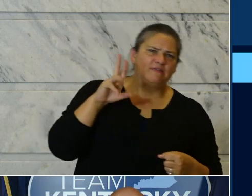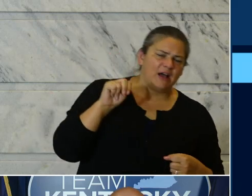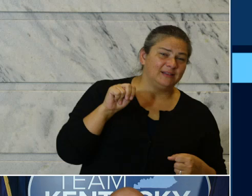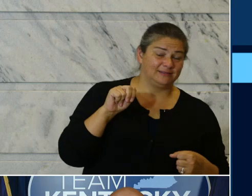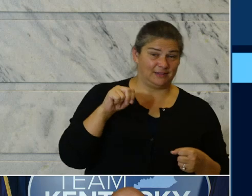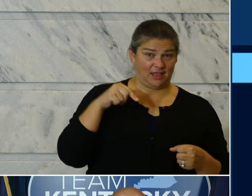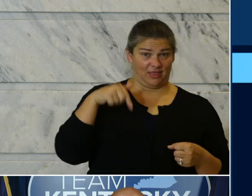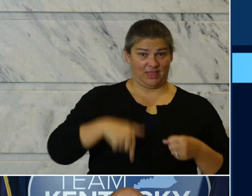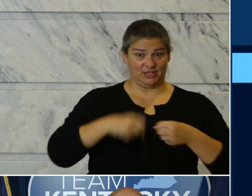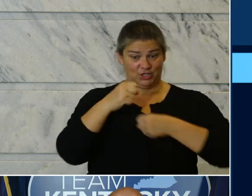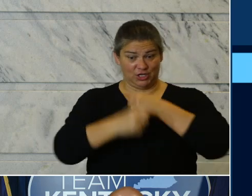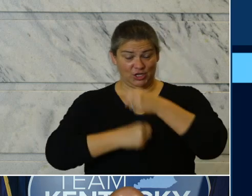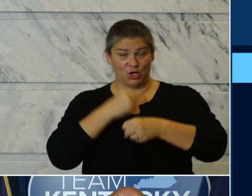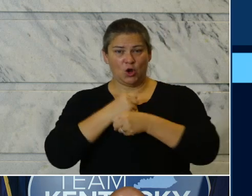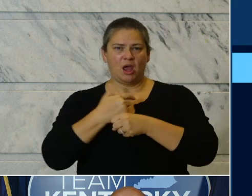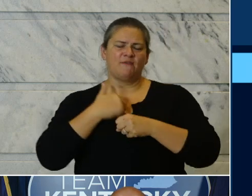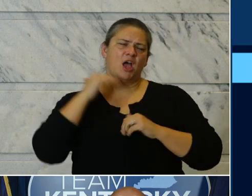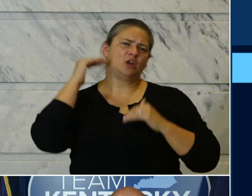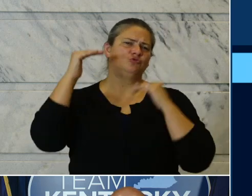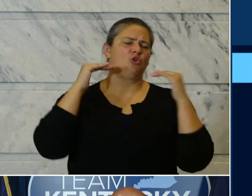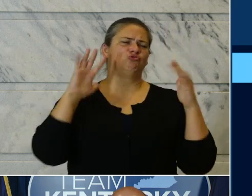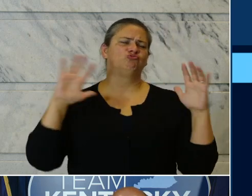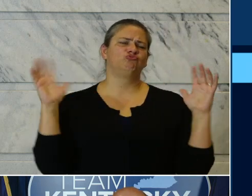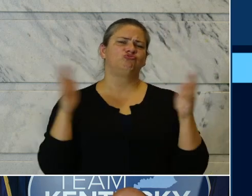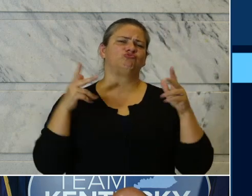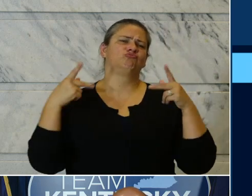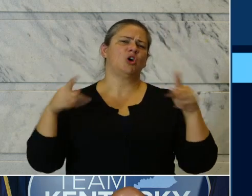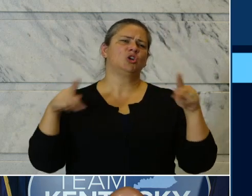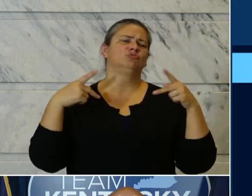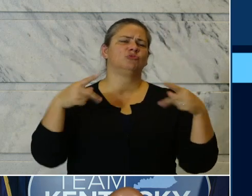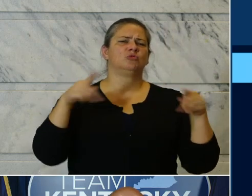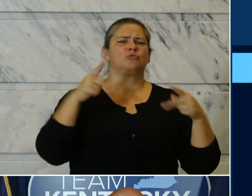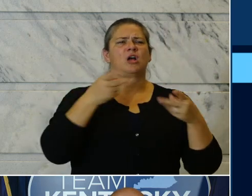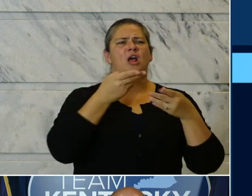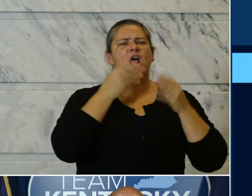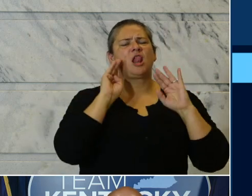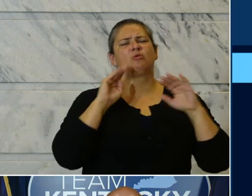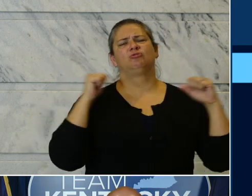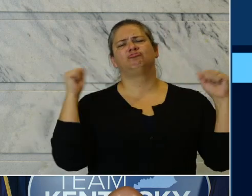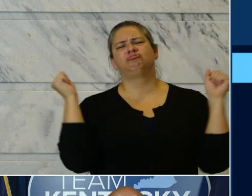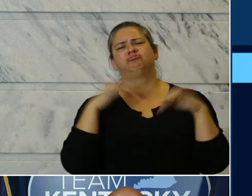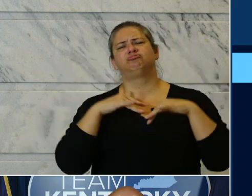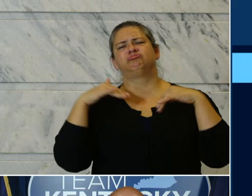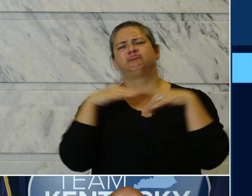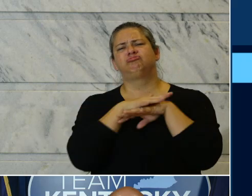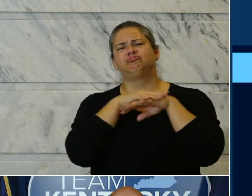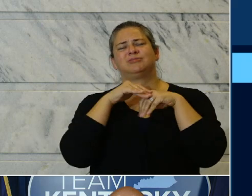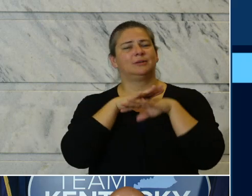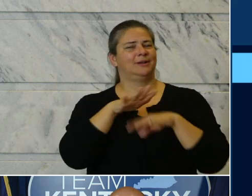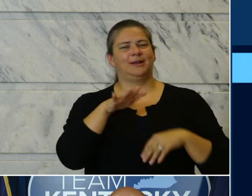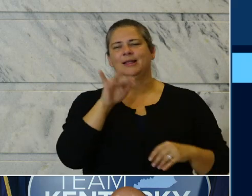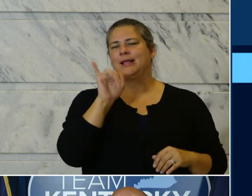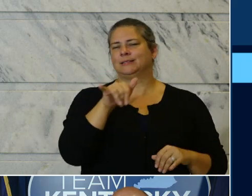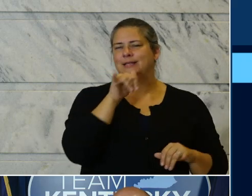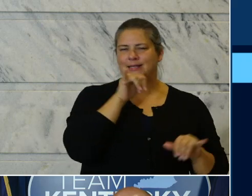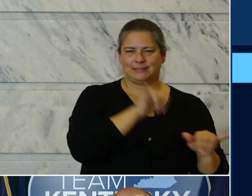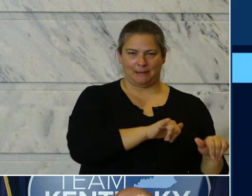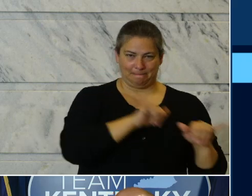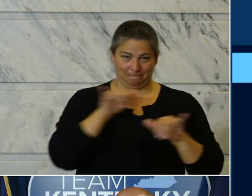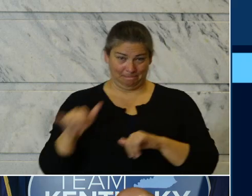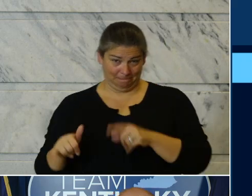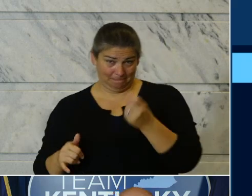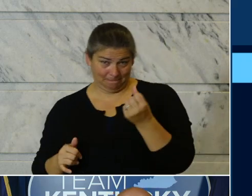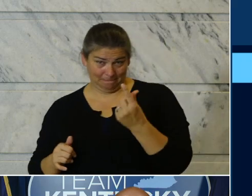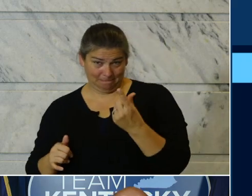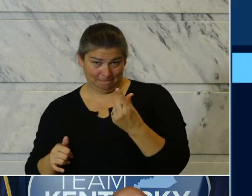year to have all the adult Halloween parties, all right? Adult Halloween gatherings are not the same things as the kids, and I think you know what I mean.